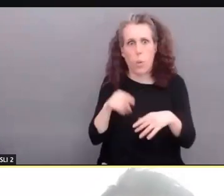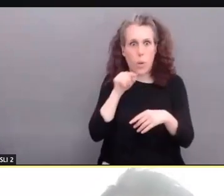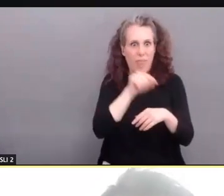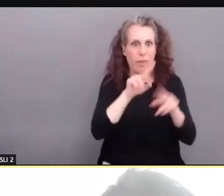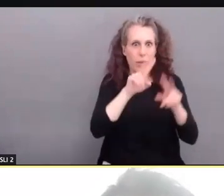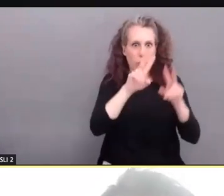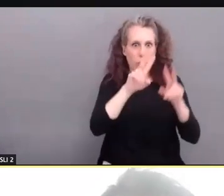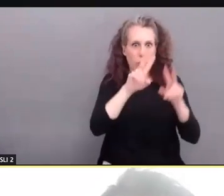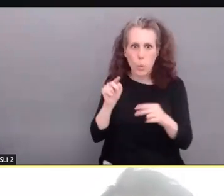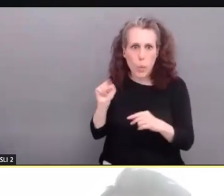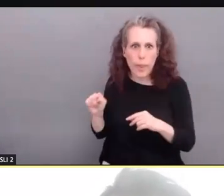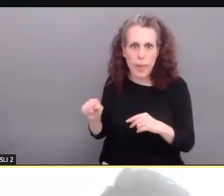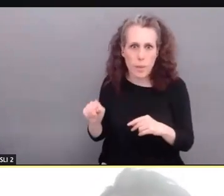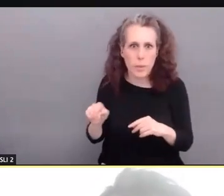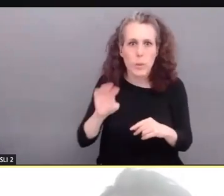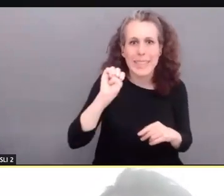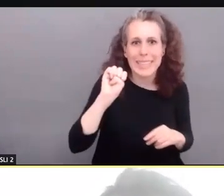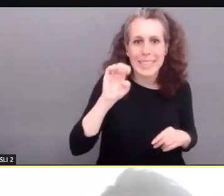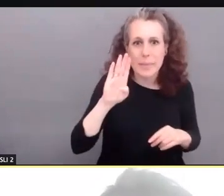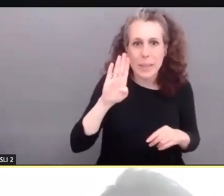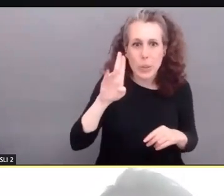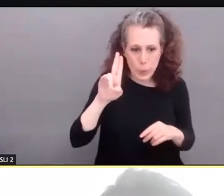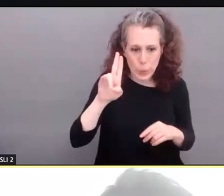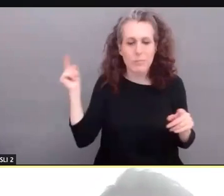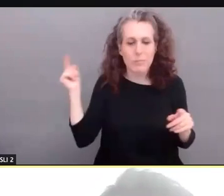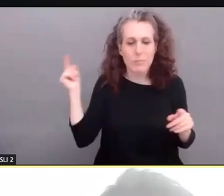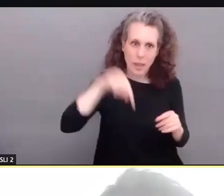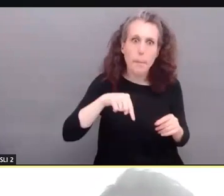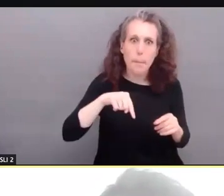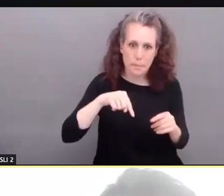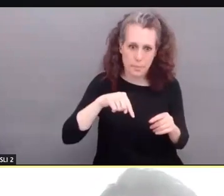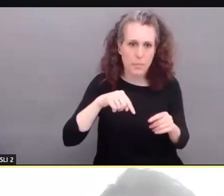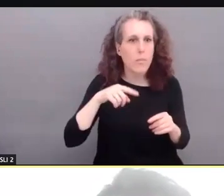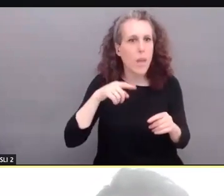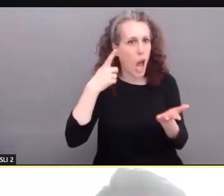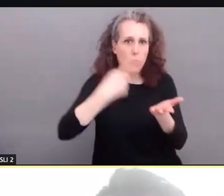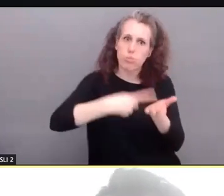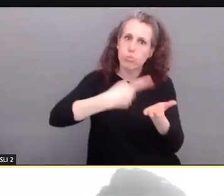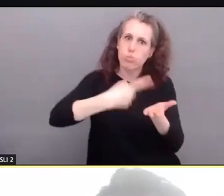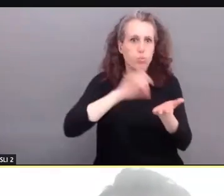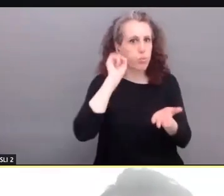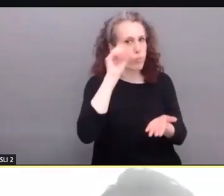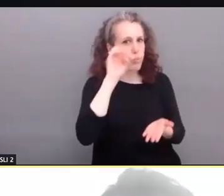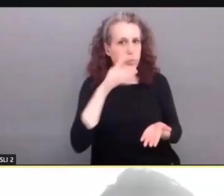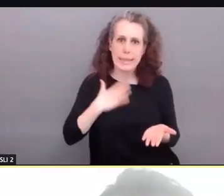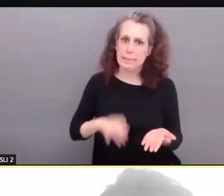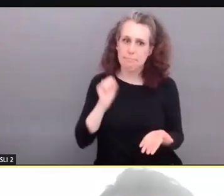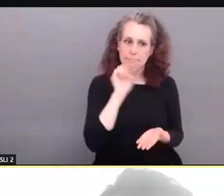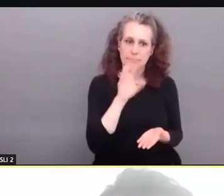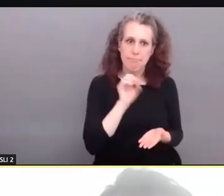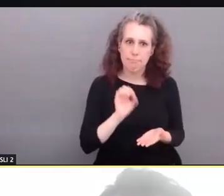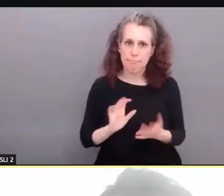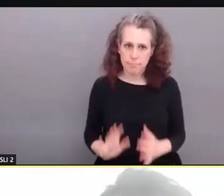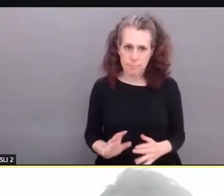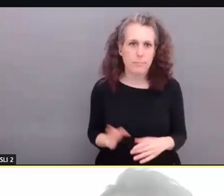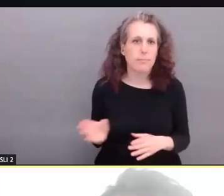our members from EBU joined and raised their points. We've also given input to the